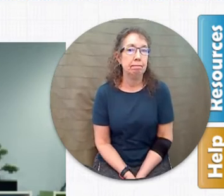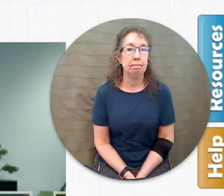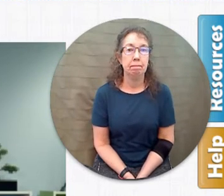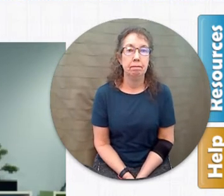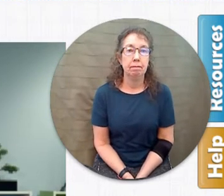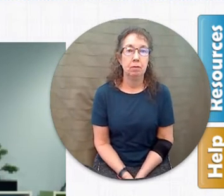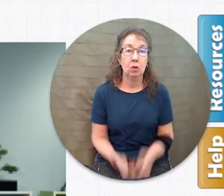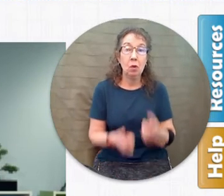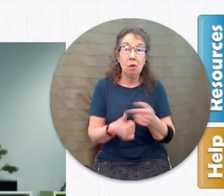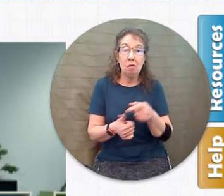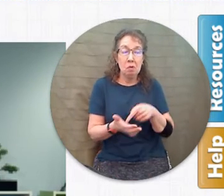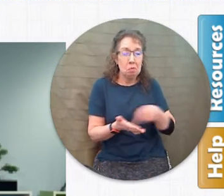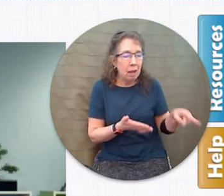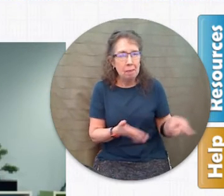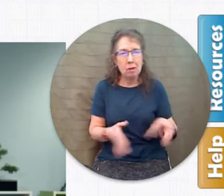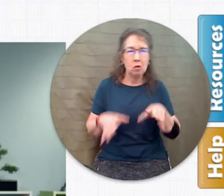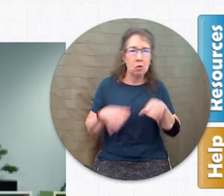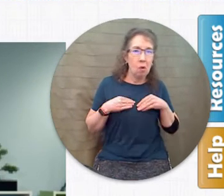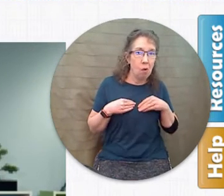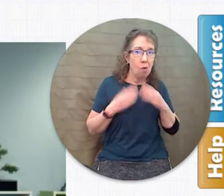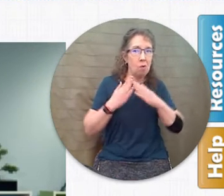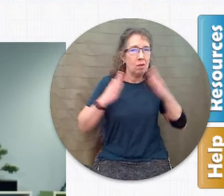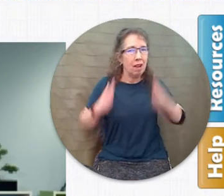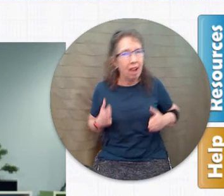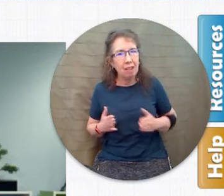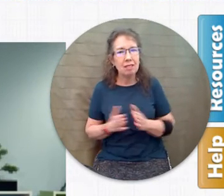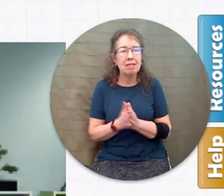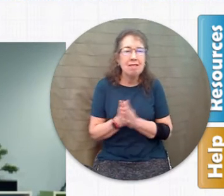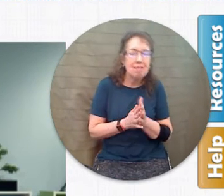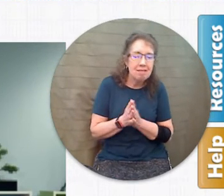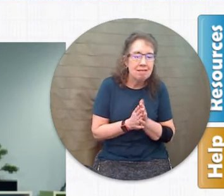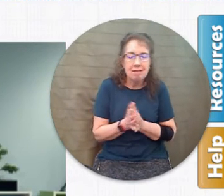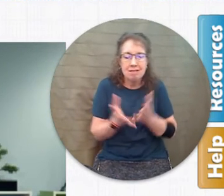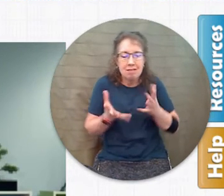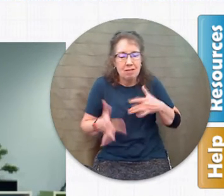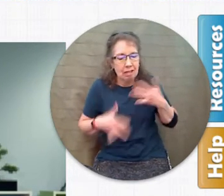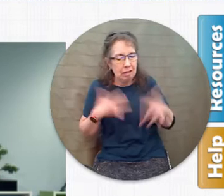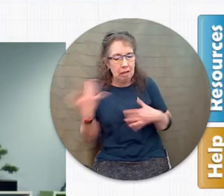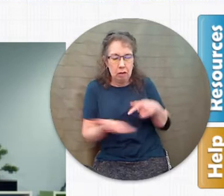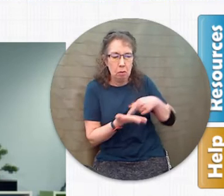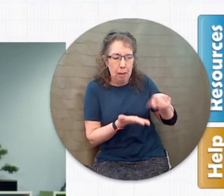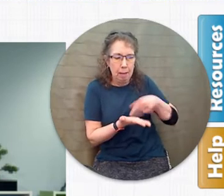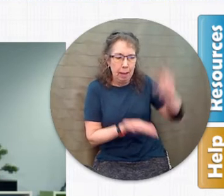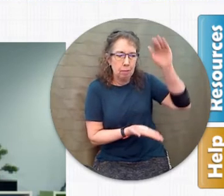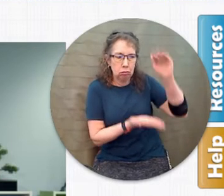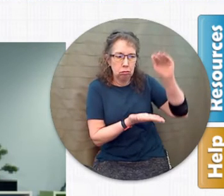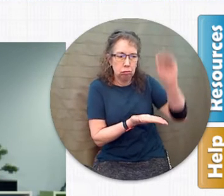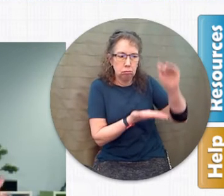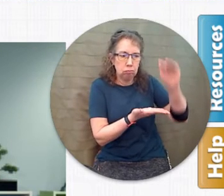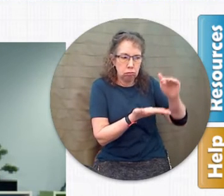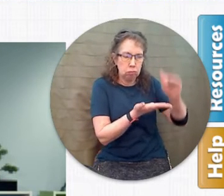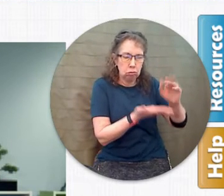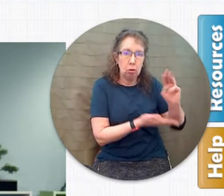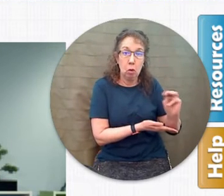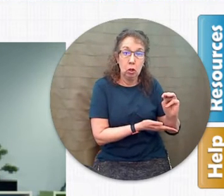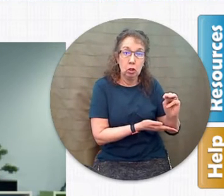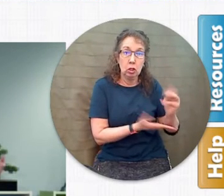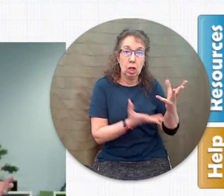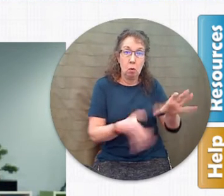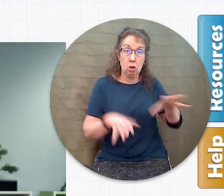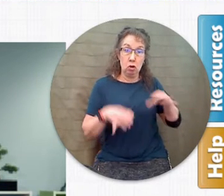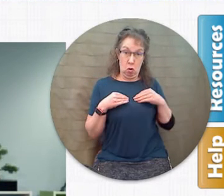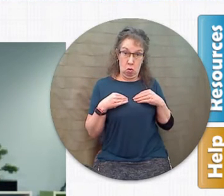Your first payment, you own the house, you're like, oh, I can't wait to start paying down my mortgage. I want to own more of my house. Because right now, I